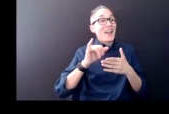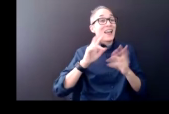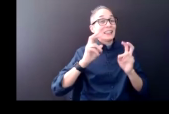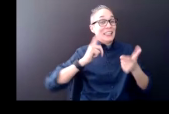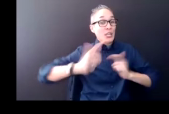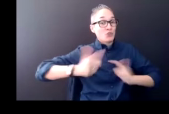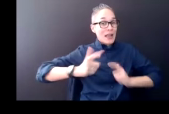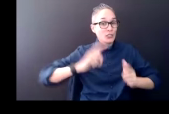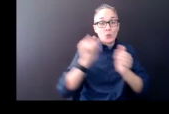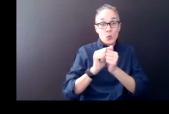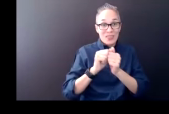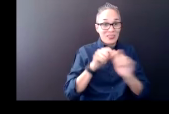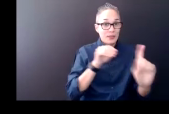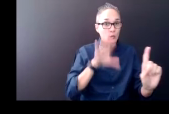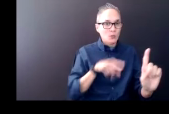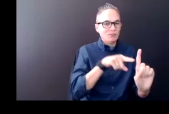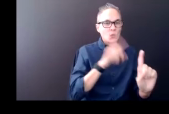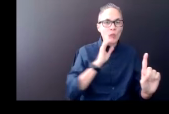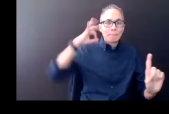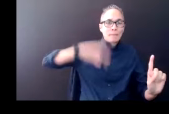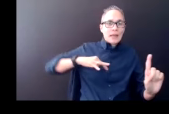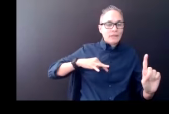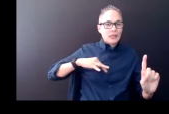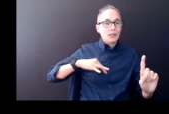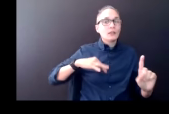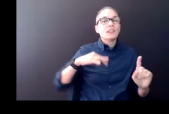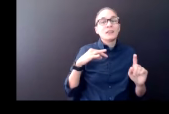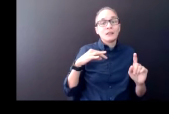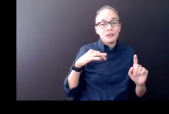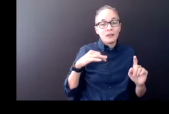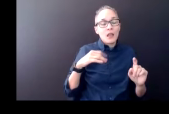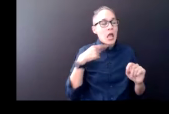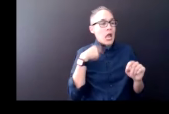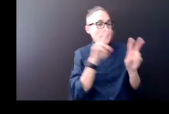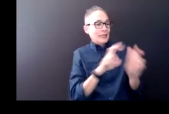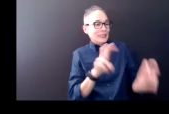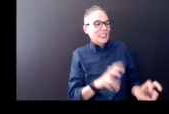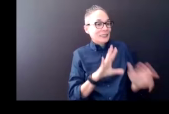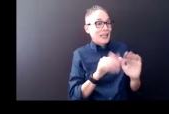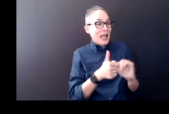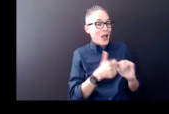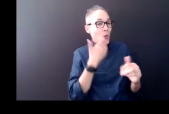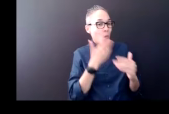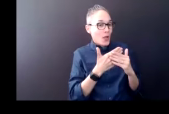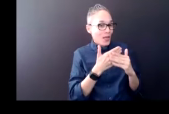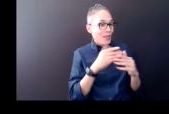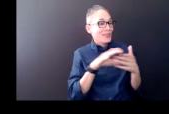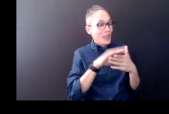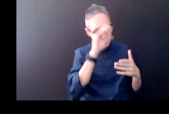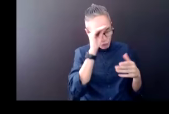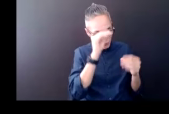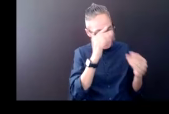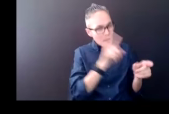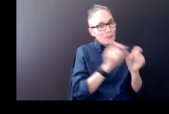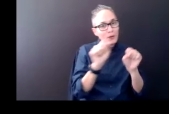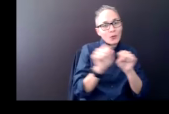do with them is beneficial, both from determining, assessing how well did they gain it, but also how well could they talk about it.